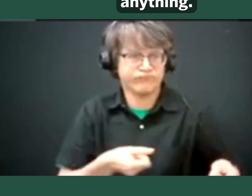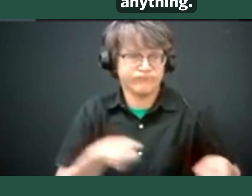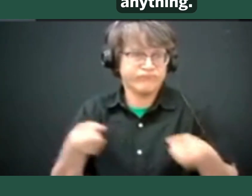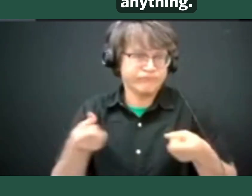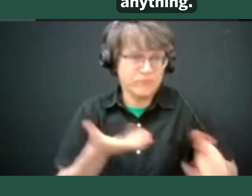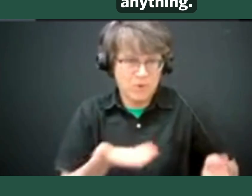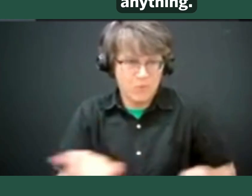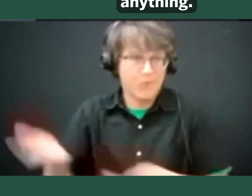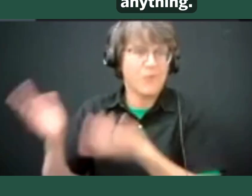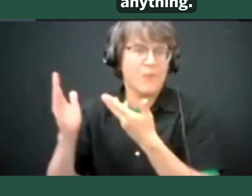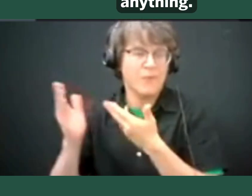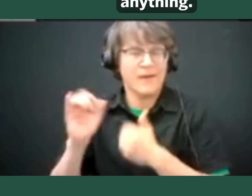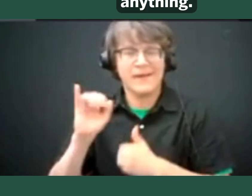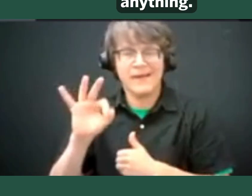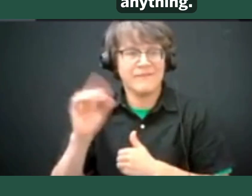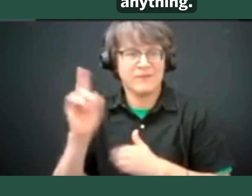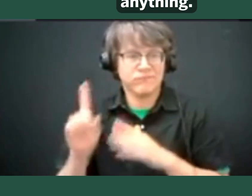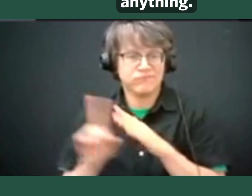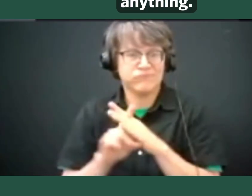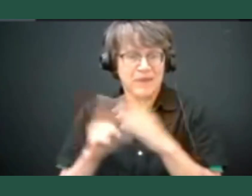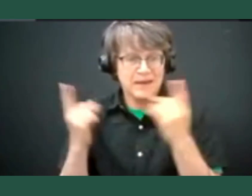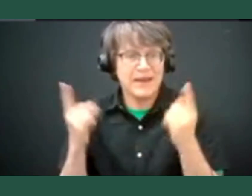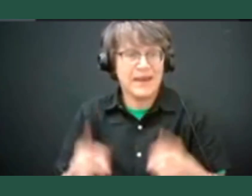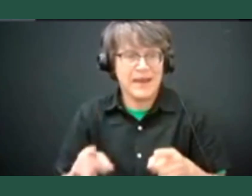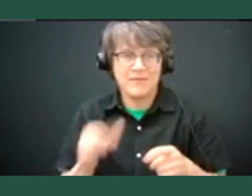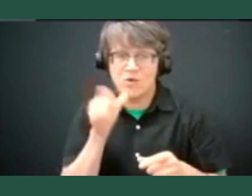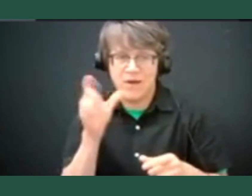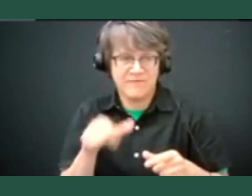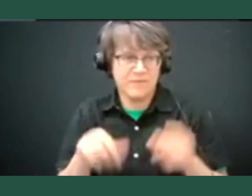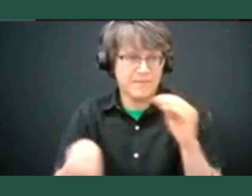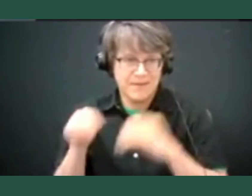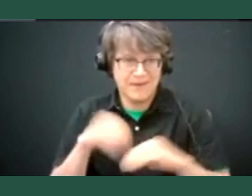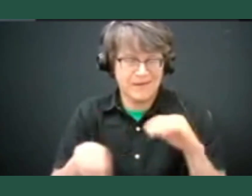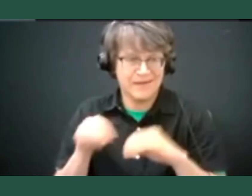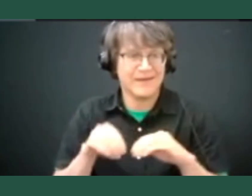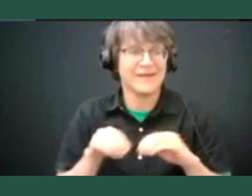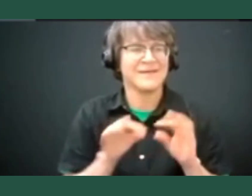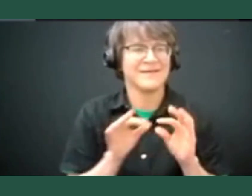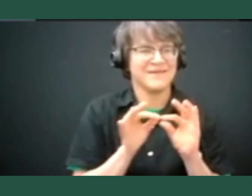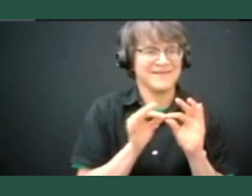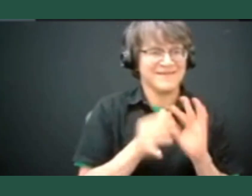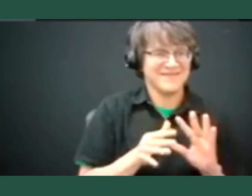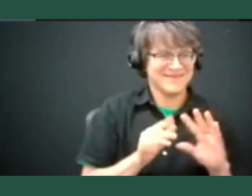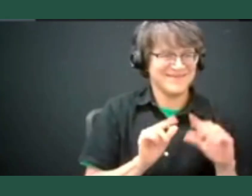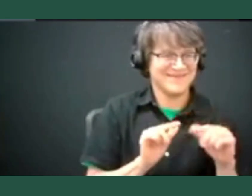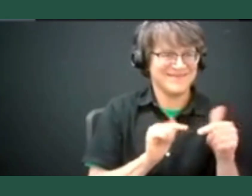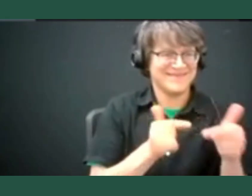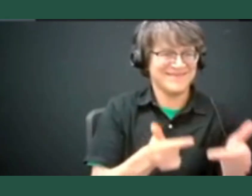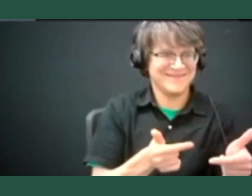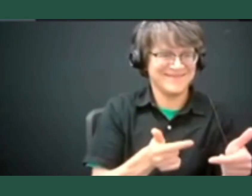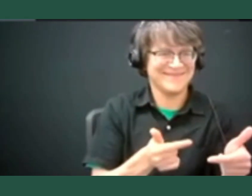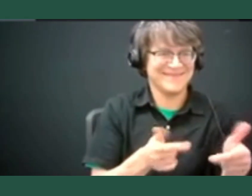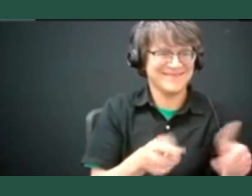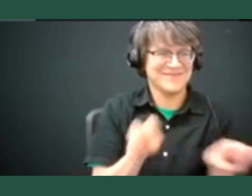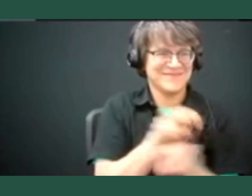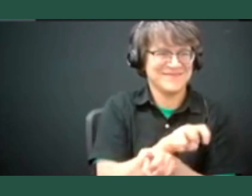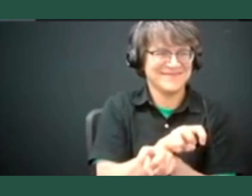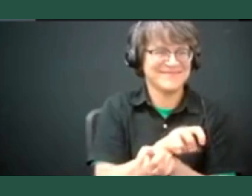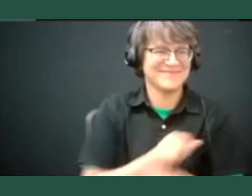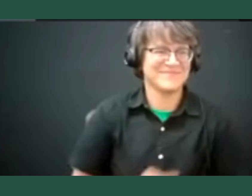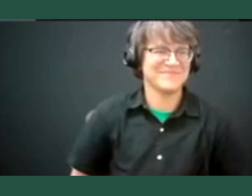something happens and we don't have to pack anything. All of our important information is now